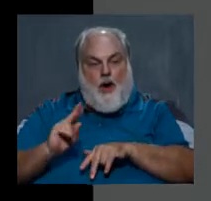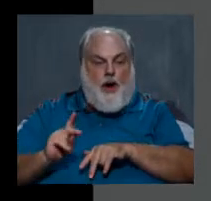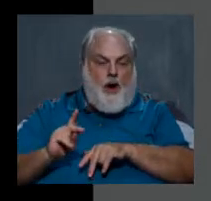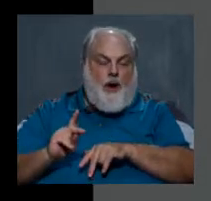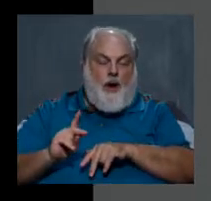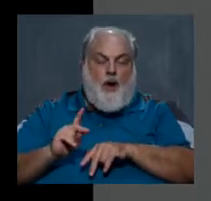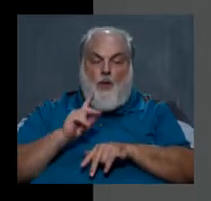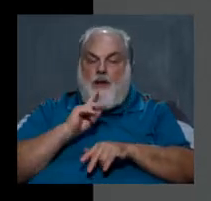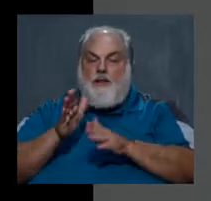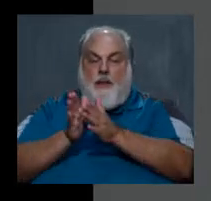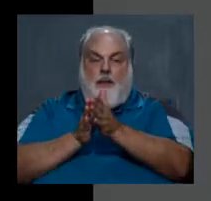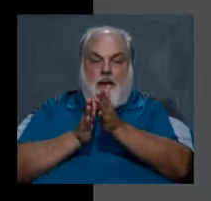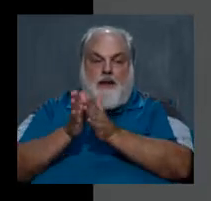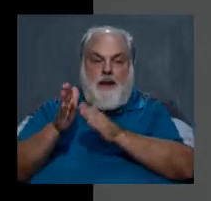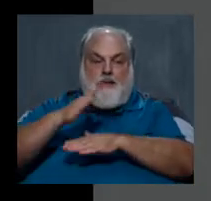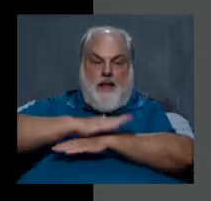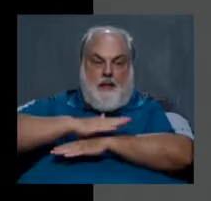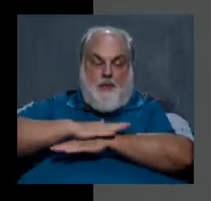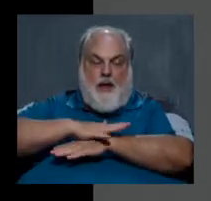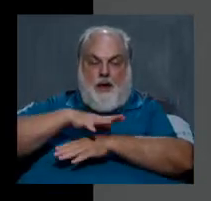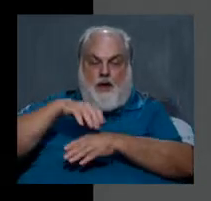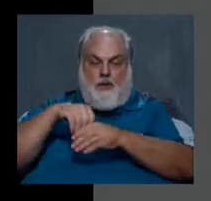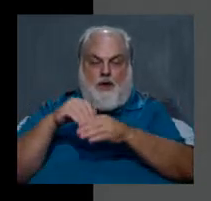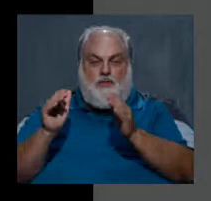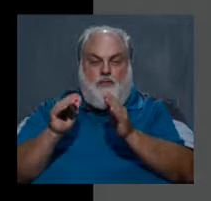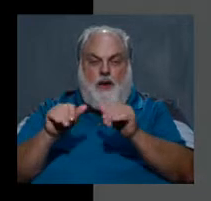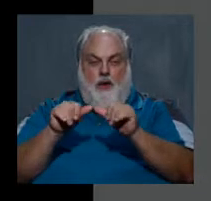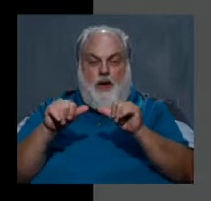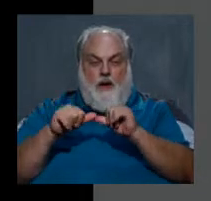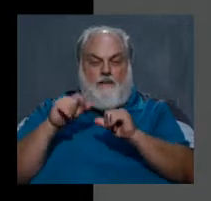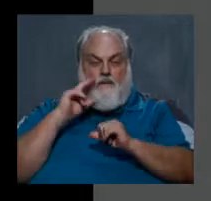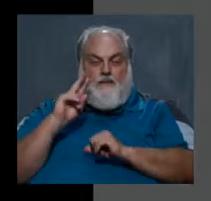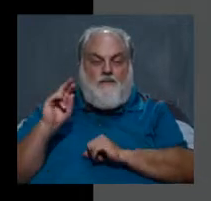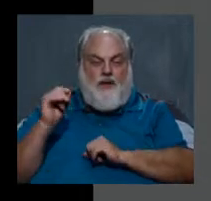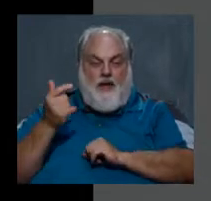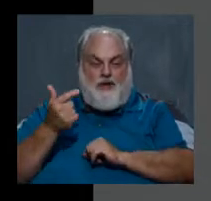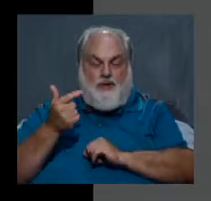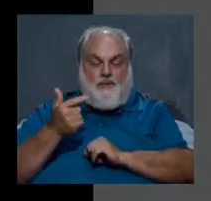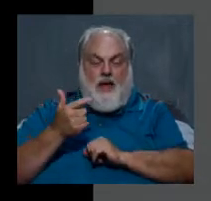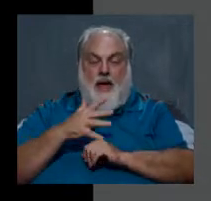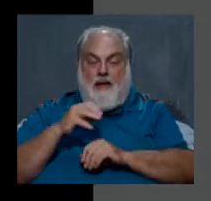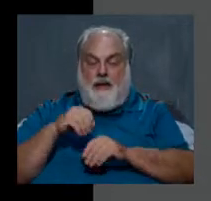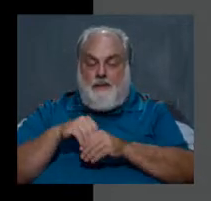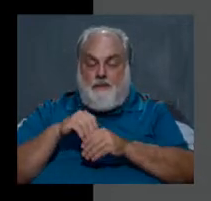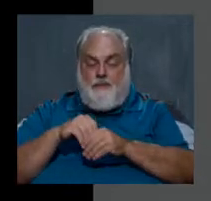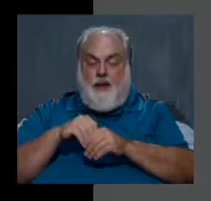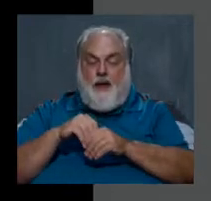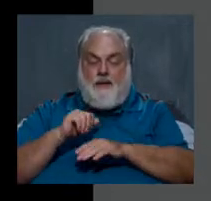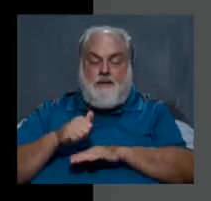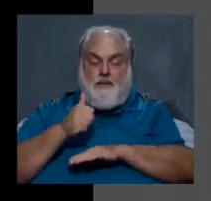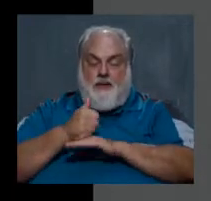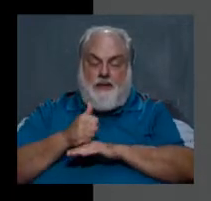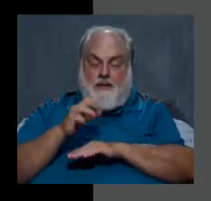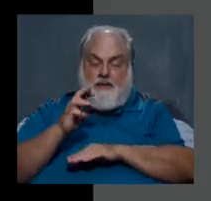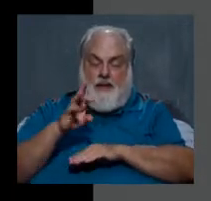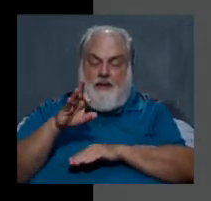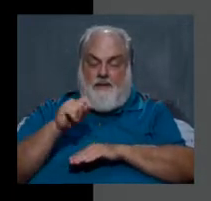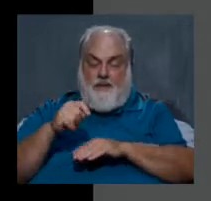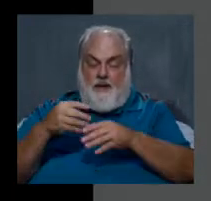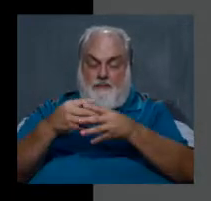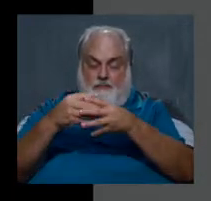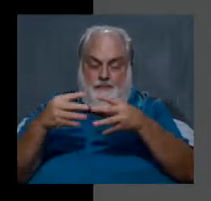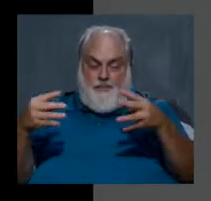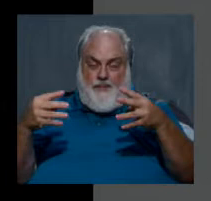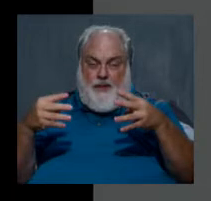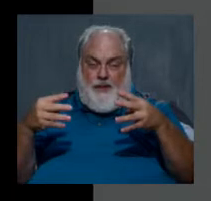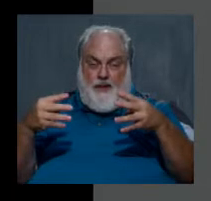picnic tables, and a park. The plan includes a small area for vegetable garden plots. The plan indicates the placement of 6-foot-high perimeter fence